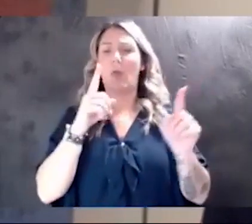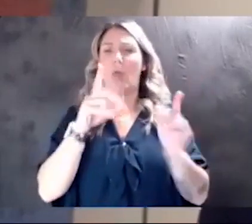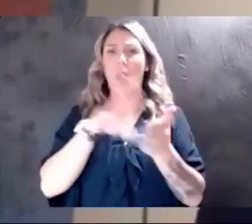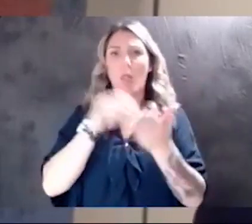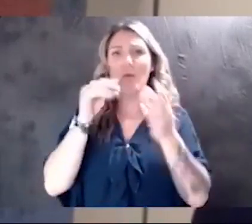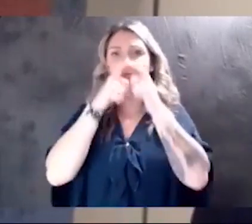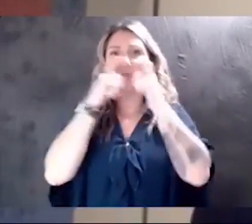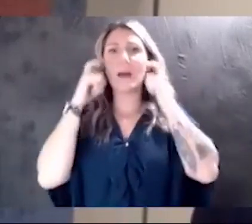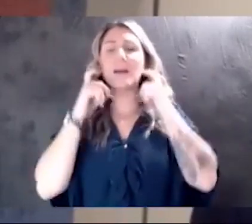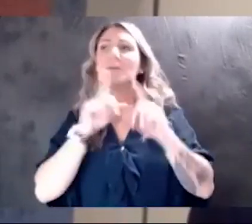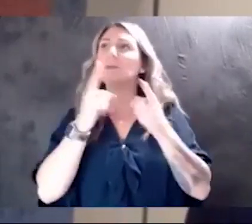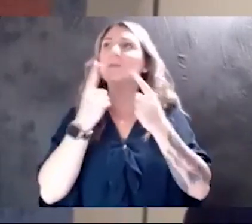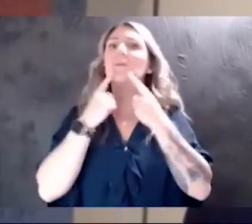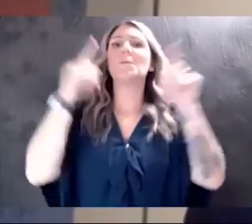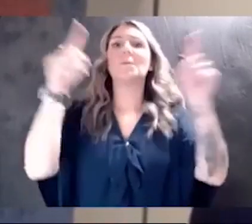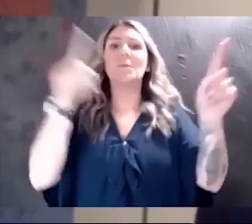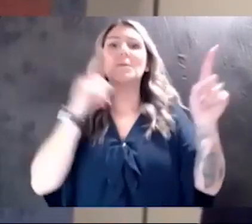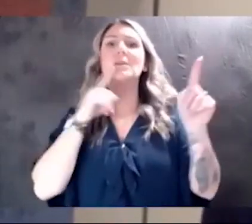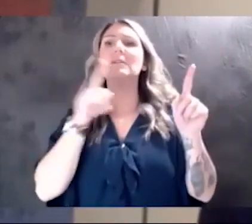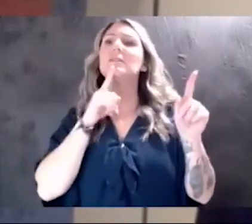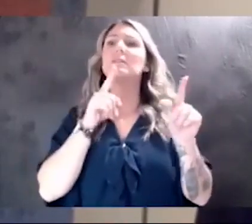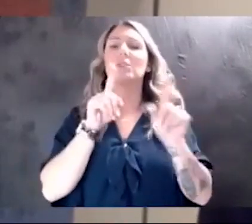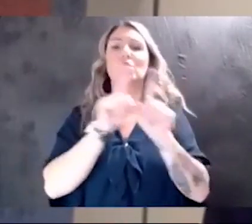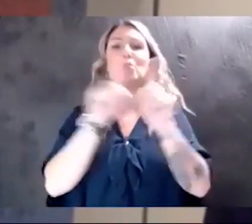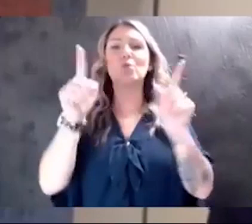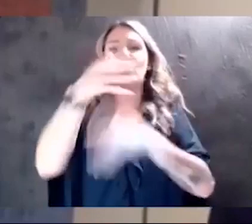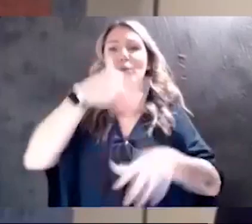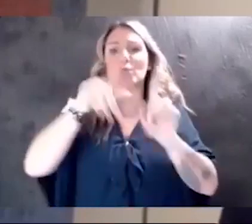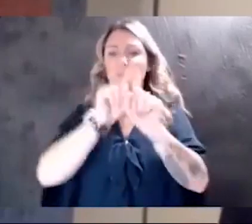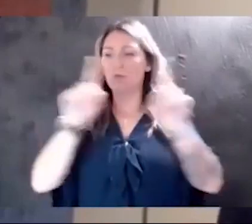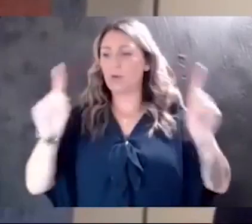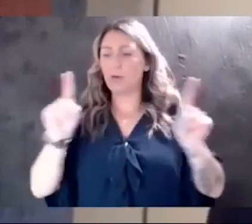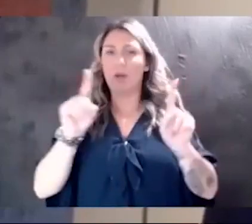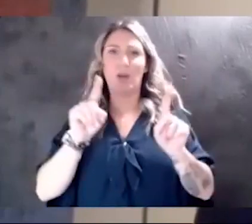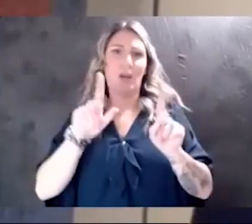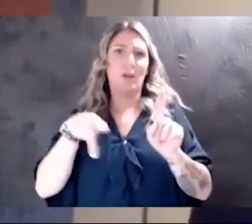works. We learned that cohorting and social distancing and personal